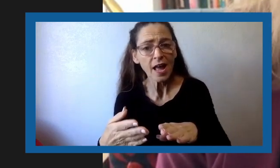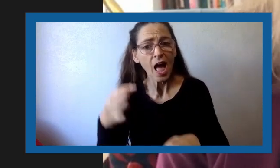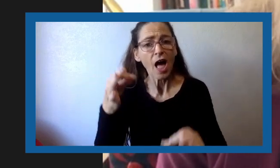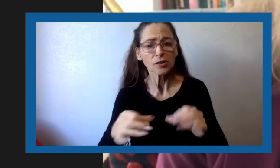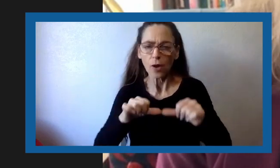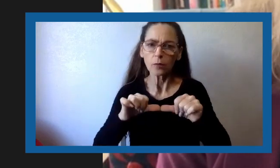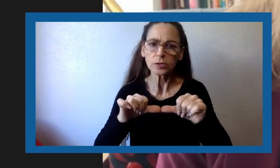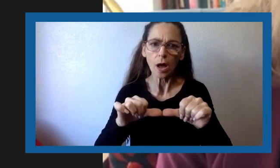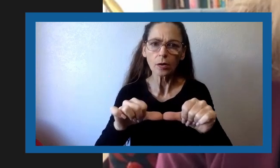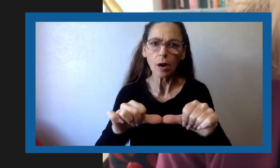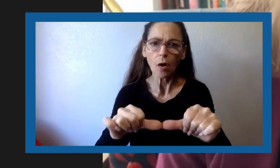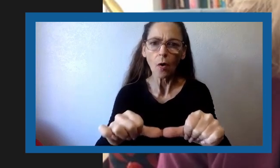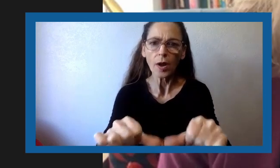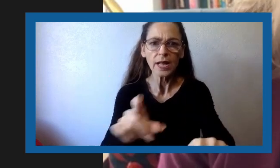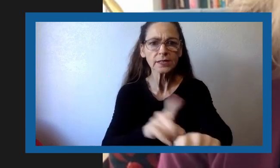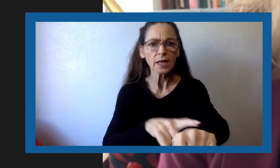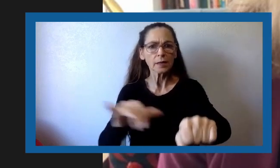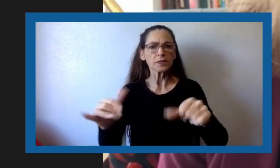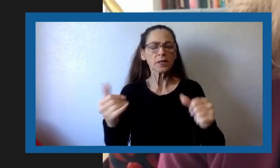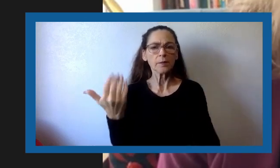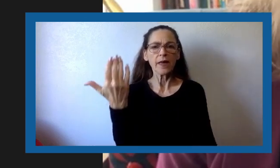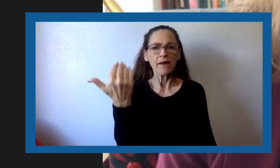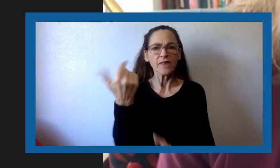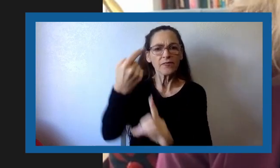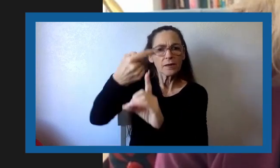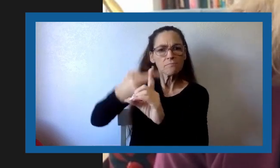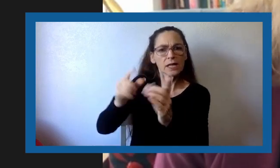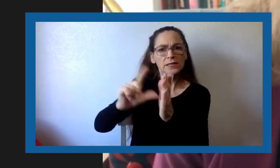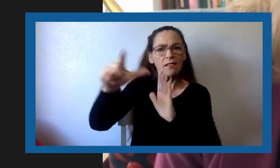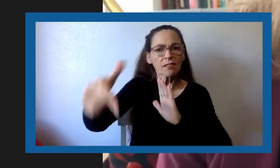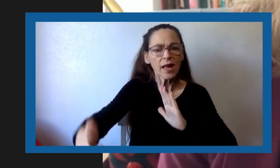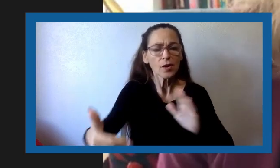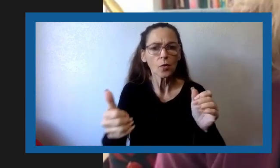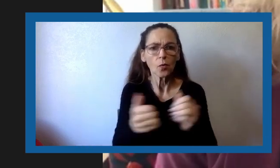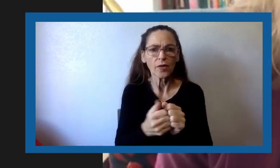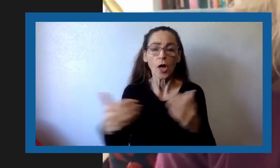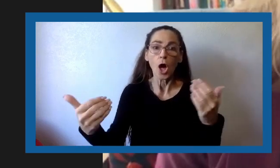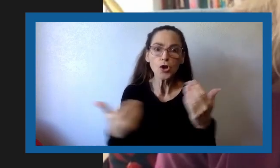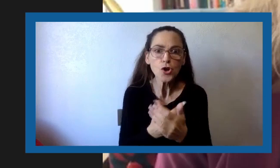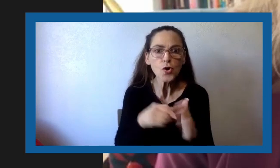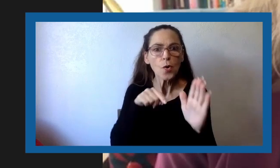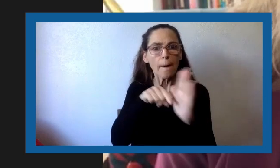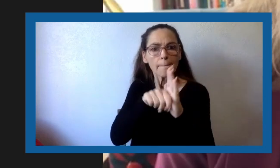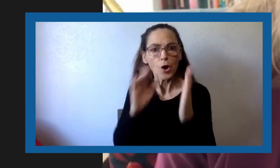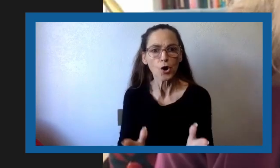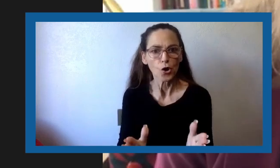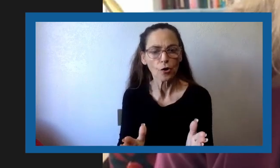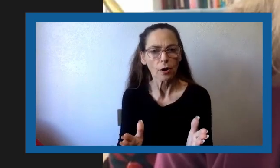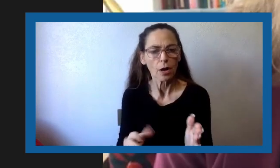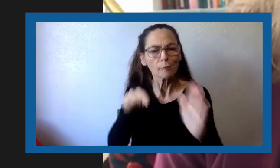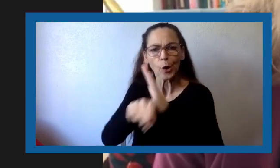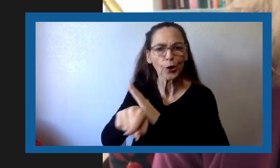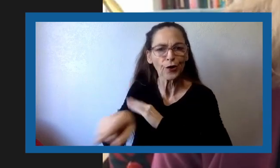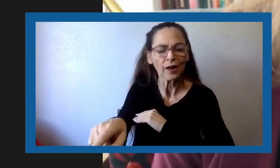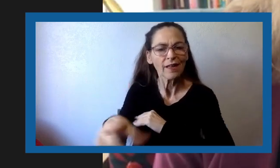ongoing. And yet here we were 15 months after that with a new murder that